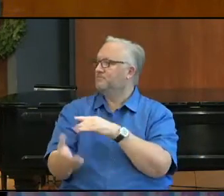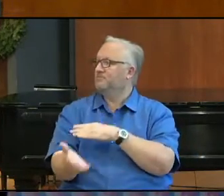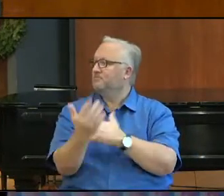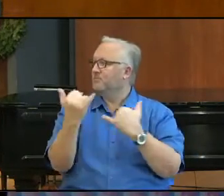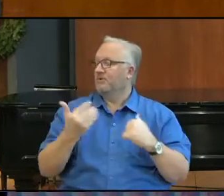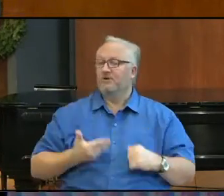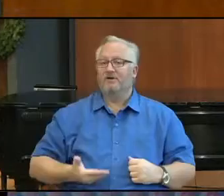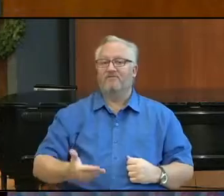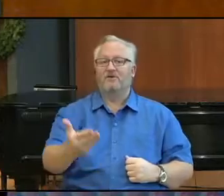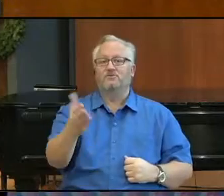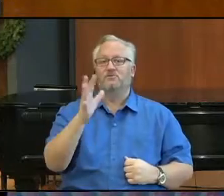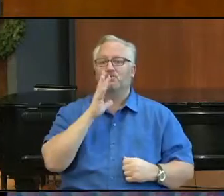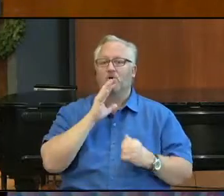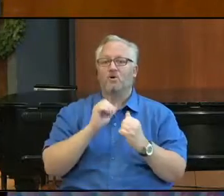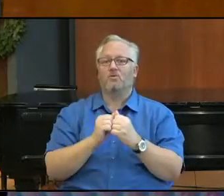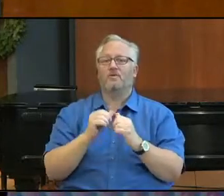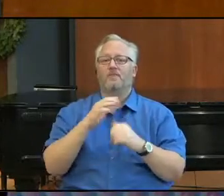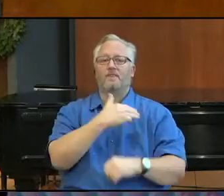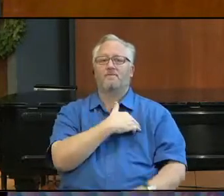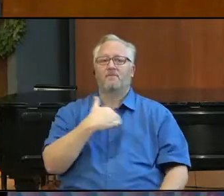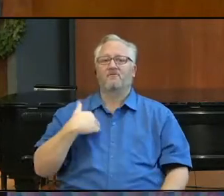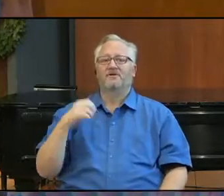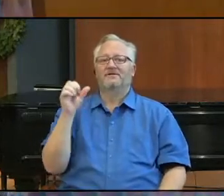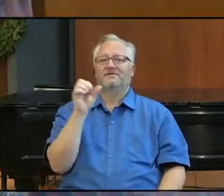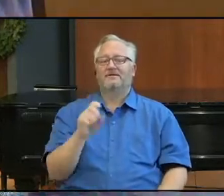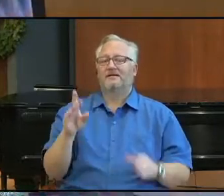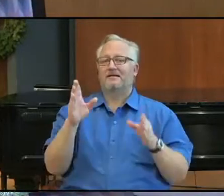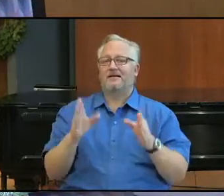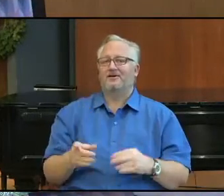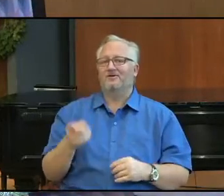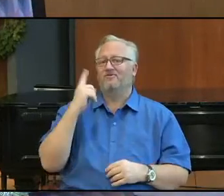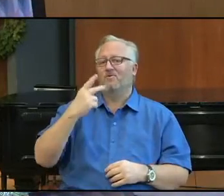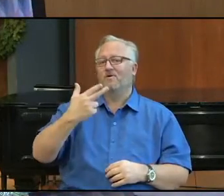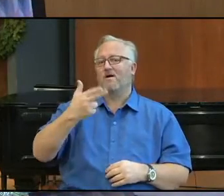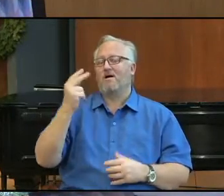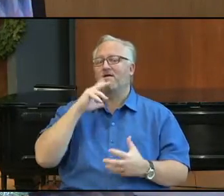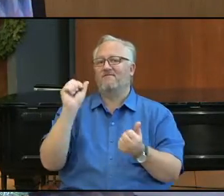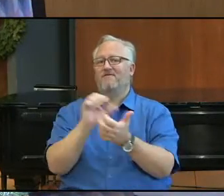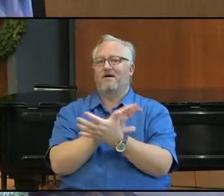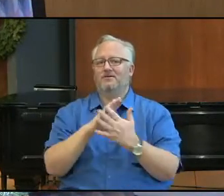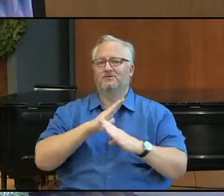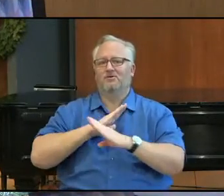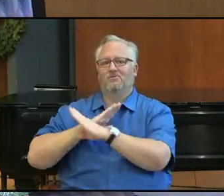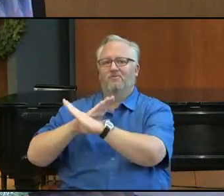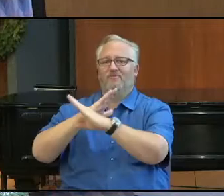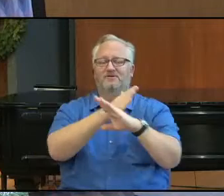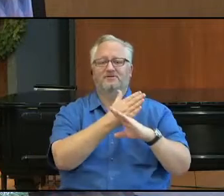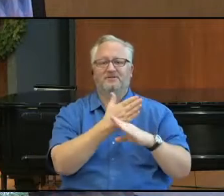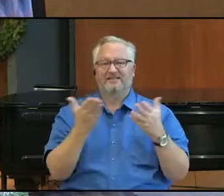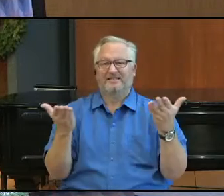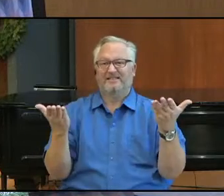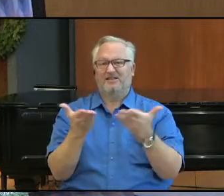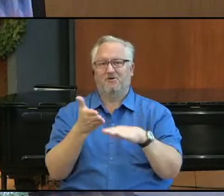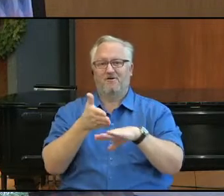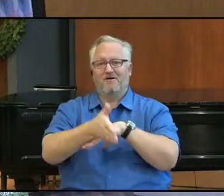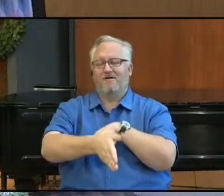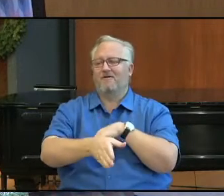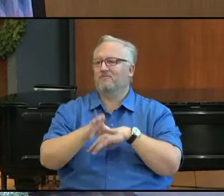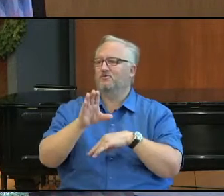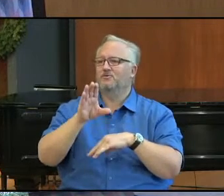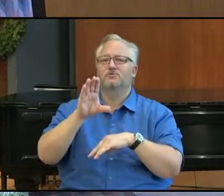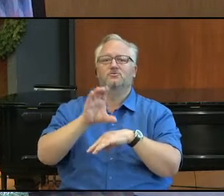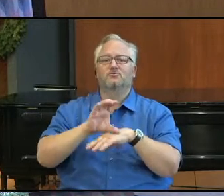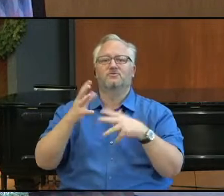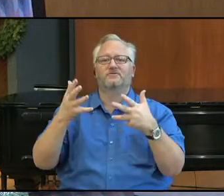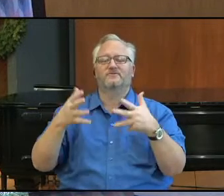to speak with a member of San Diegans for Gun Violence Prevention, who will be outside after the service with our SJET